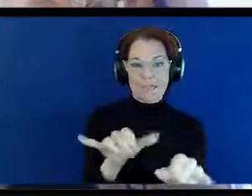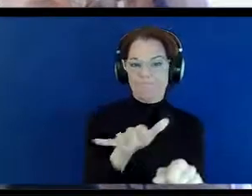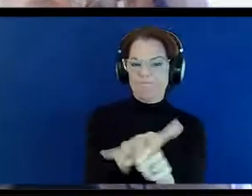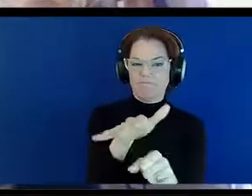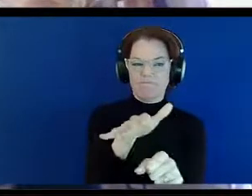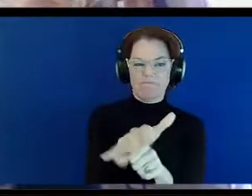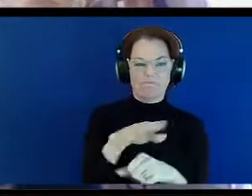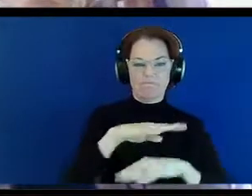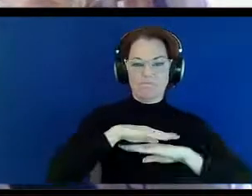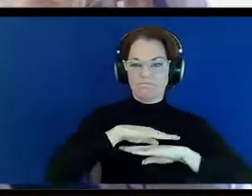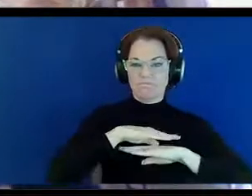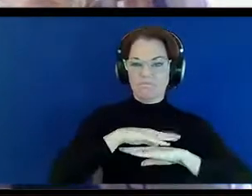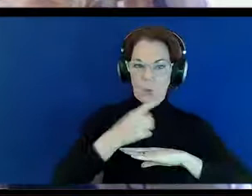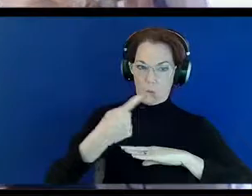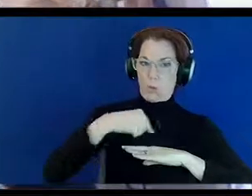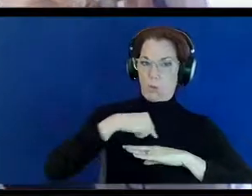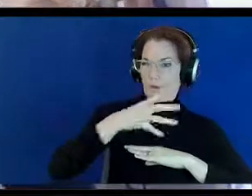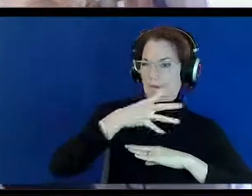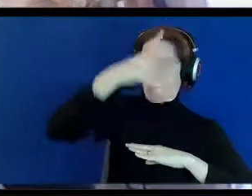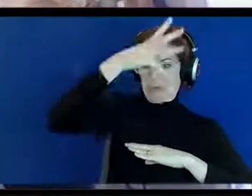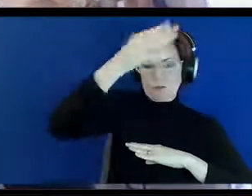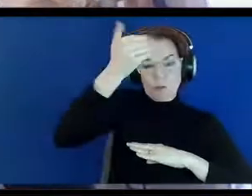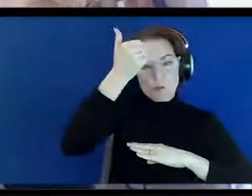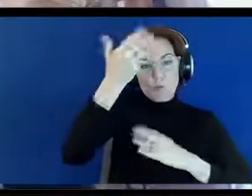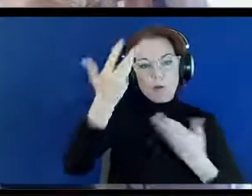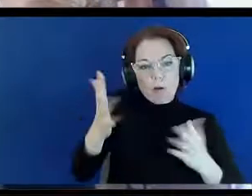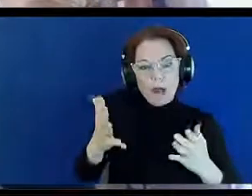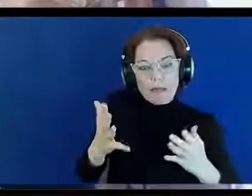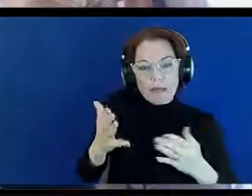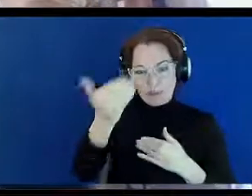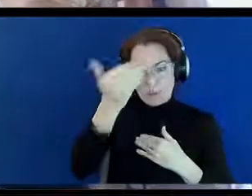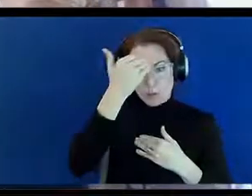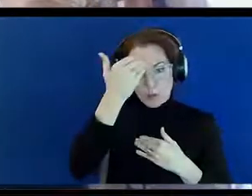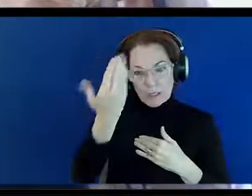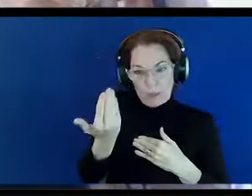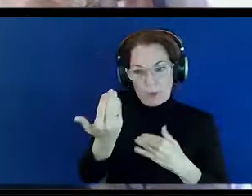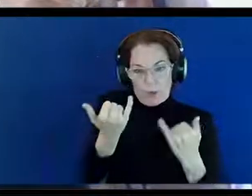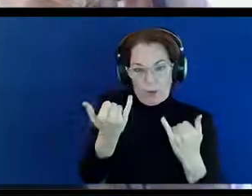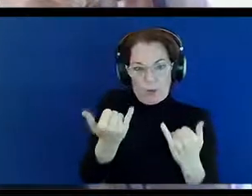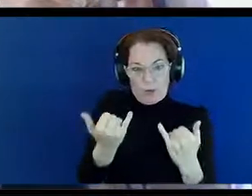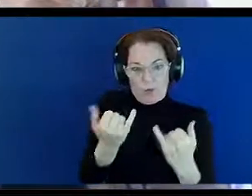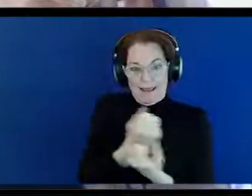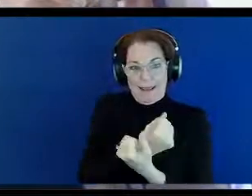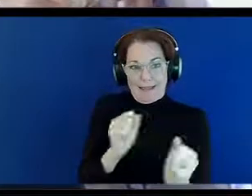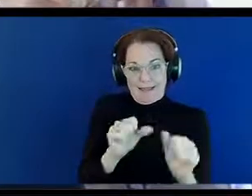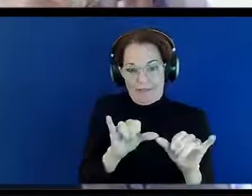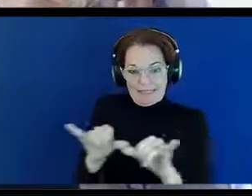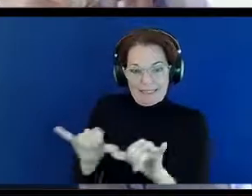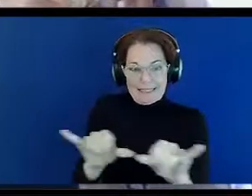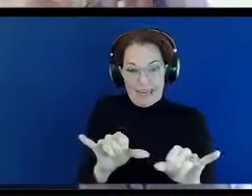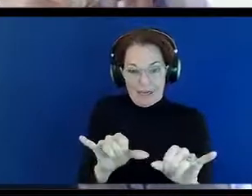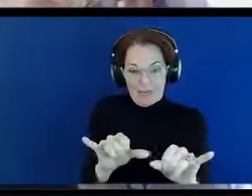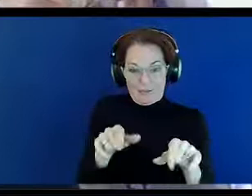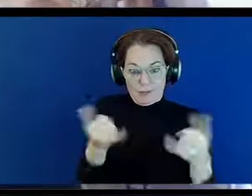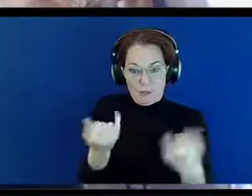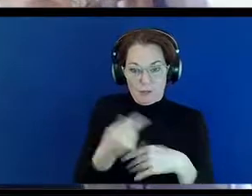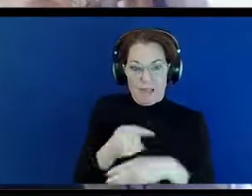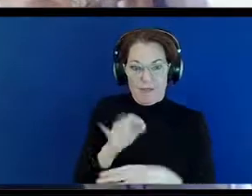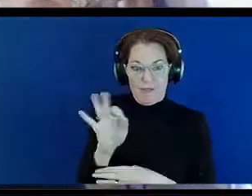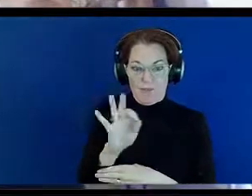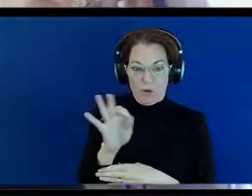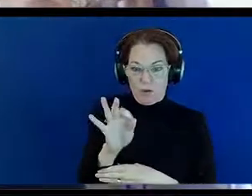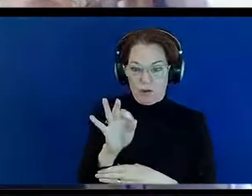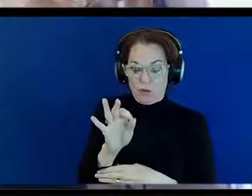as parents already knew this. We knew of units that meet today's safety standards that have fallen over. We actually have a parent in our